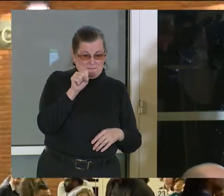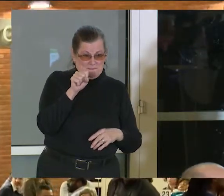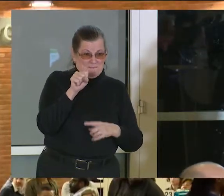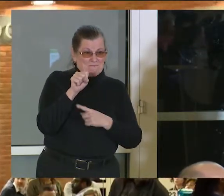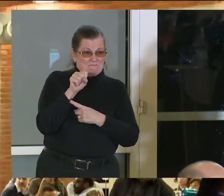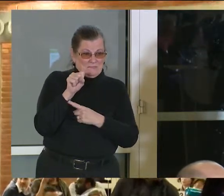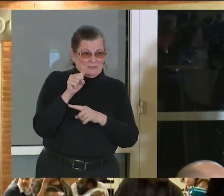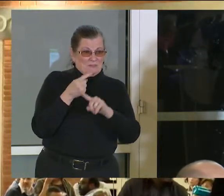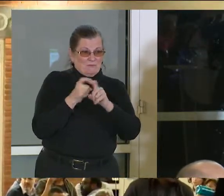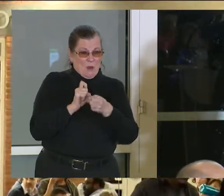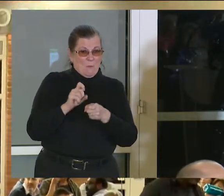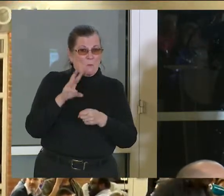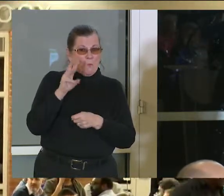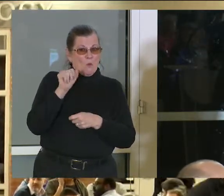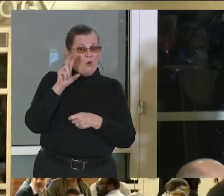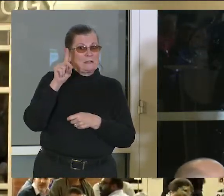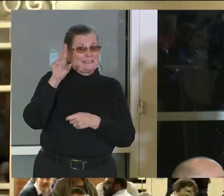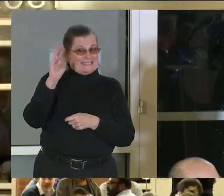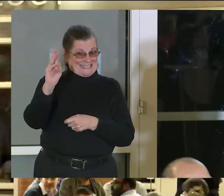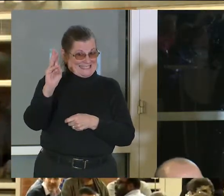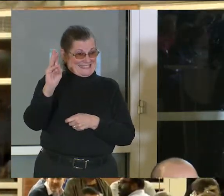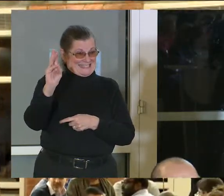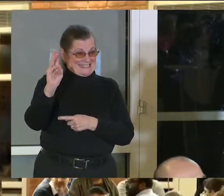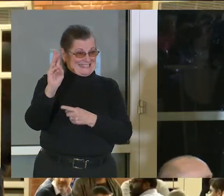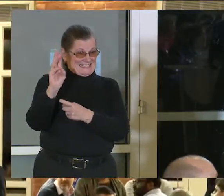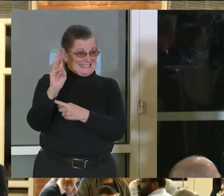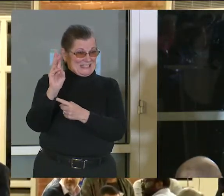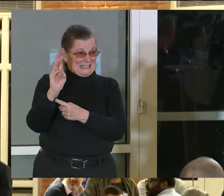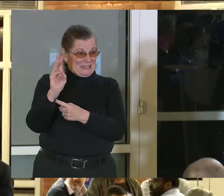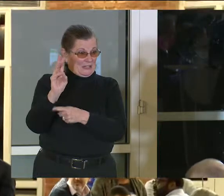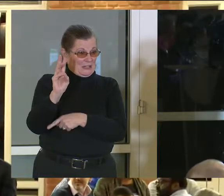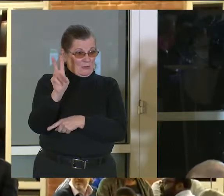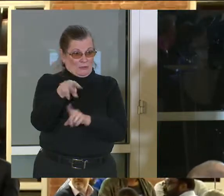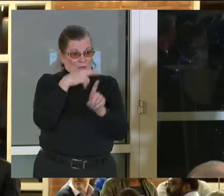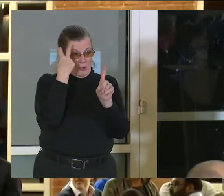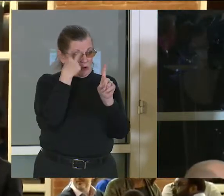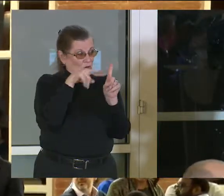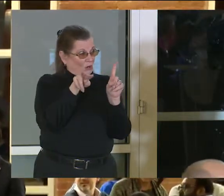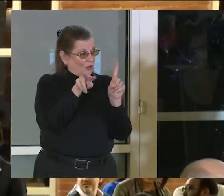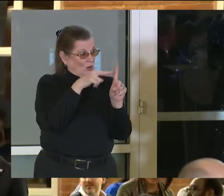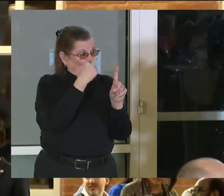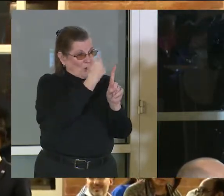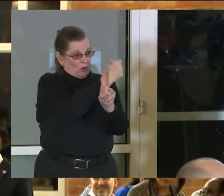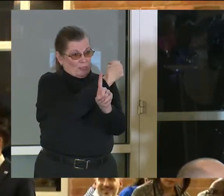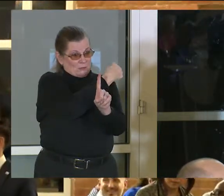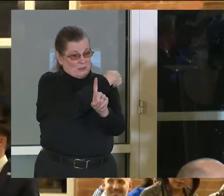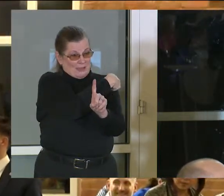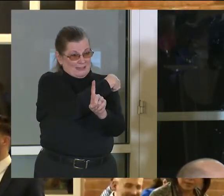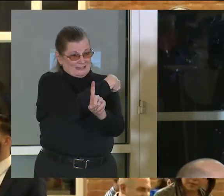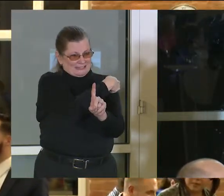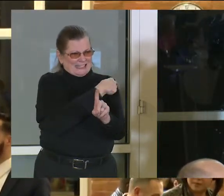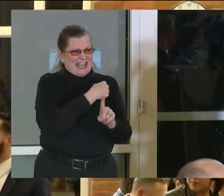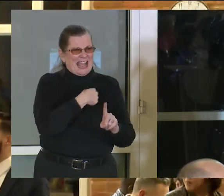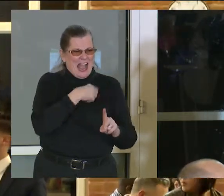I'm looking at the mayor. Is that the idea? Okay, great. We challenged the paradigm. Housing